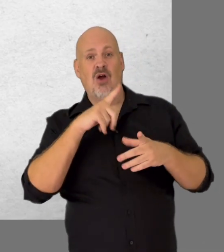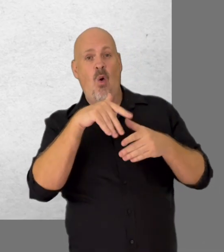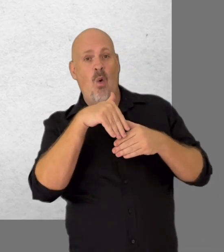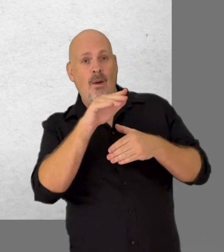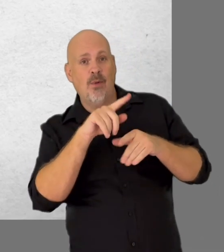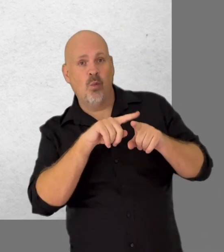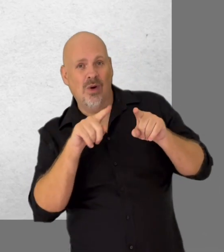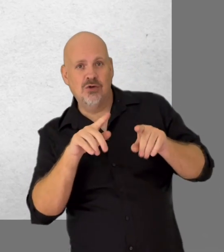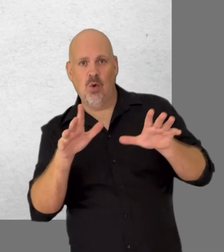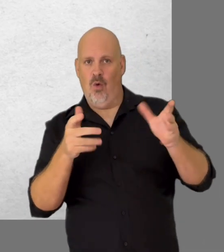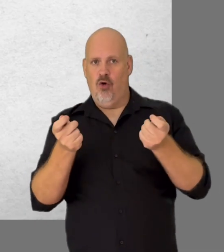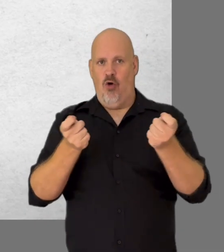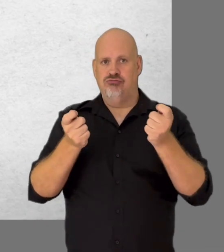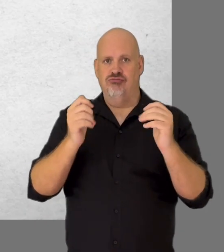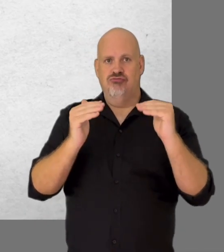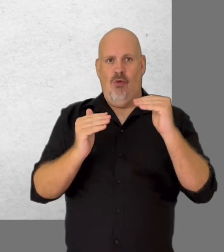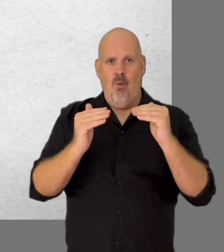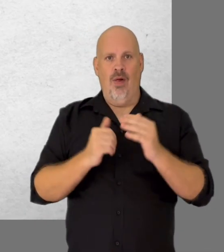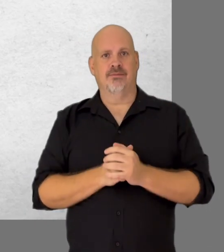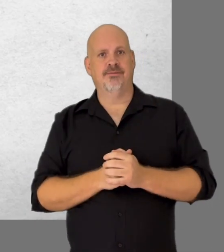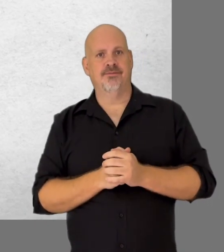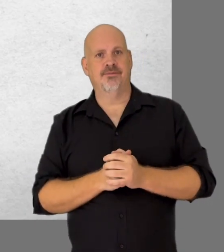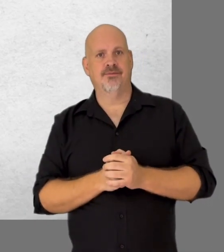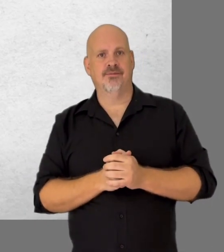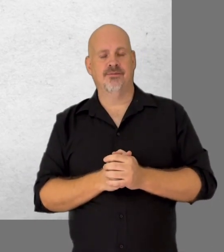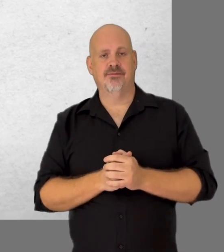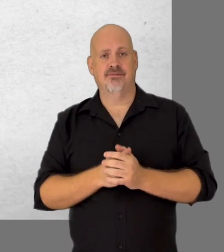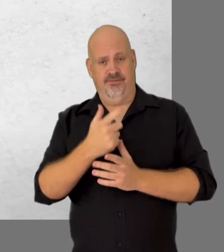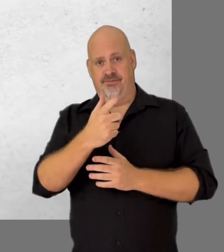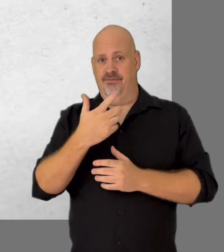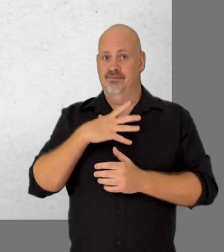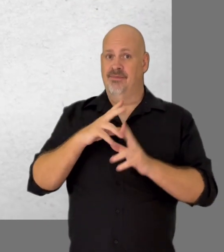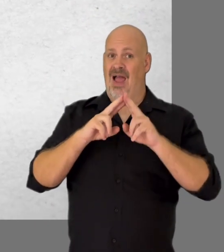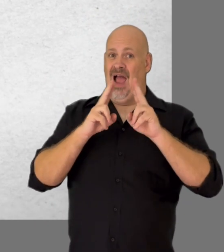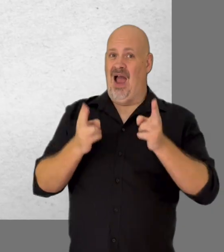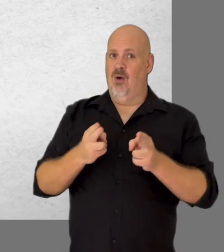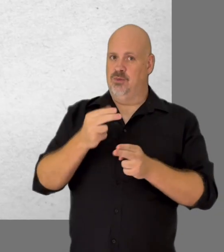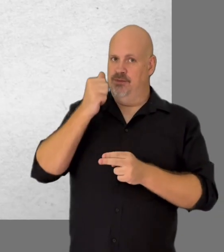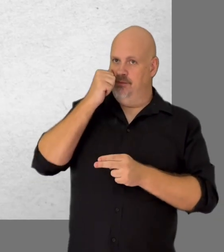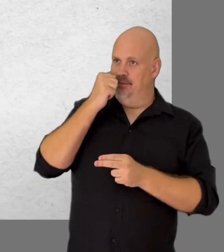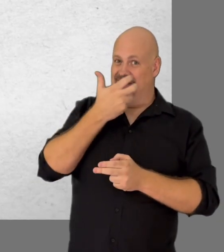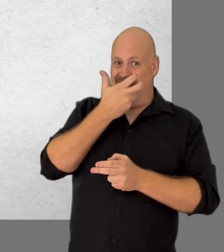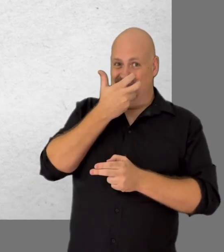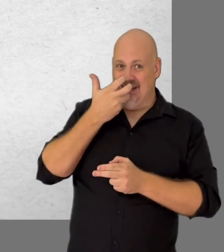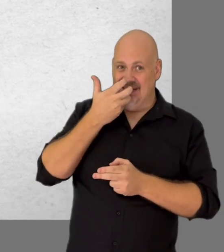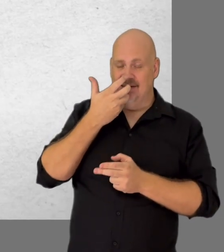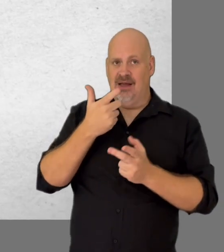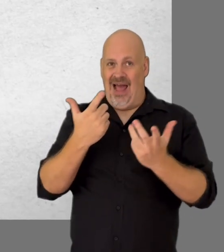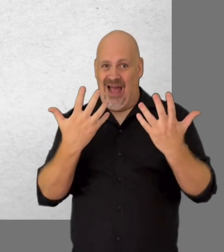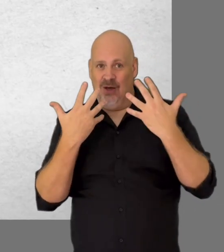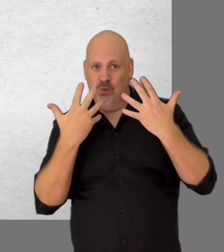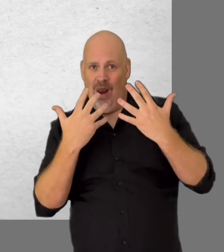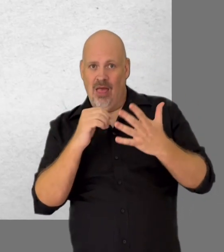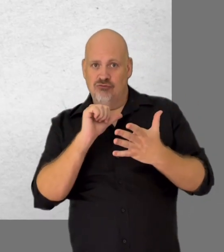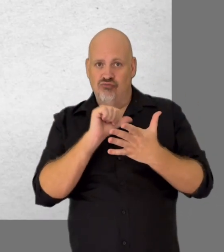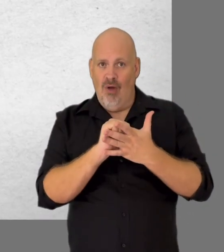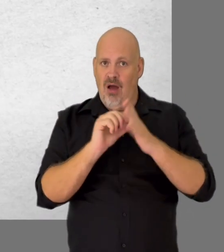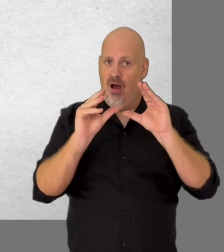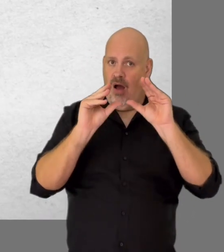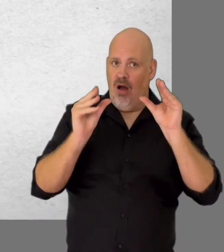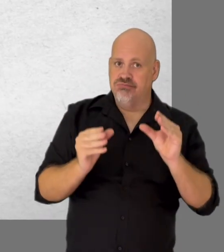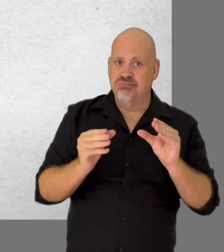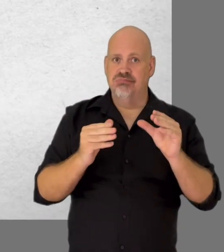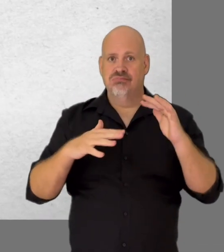opening windows when you know an excess of vapour is being created. It's easier to heat your house if it's well insulated, of course, but remember